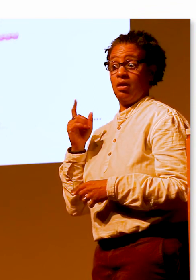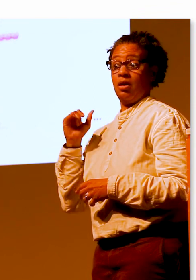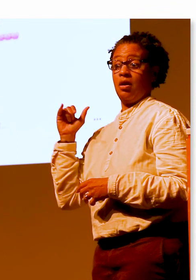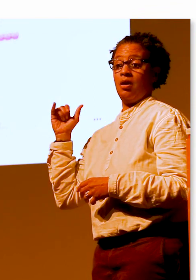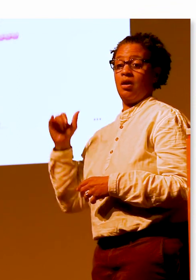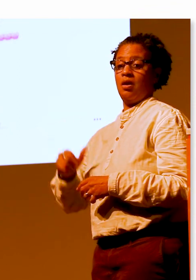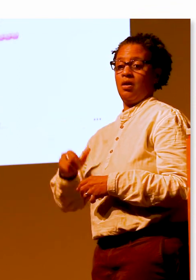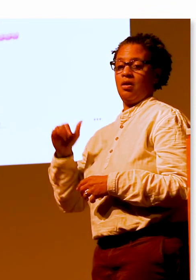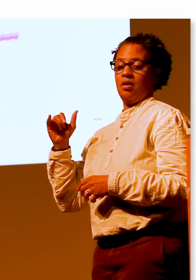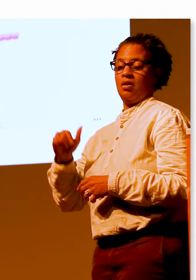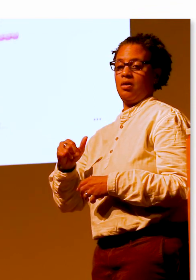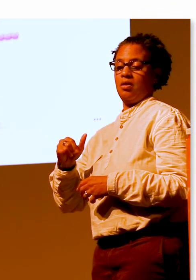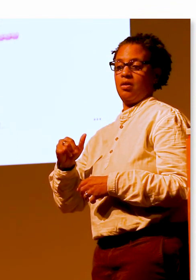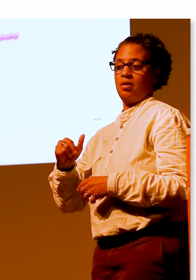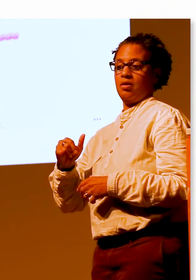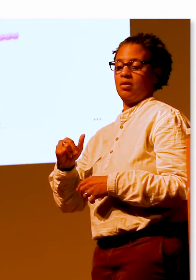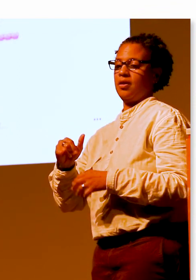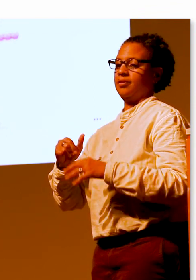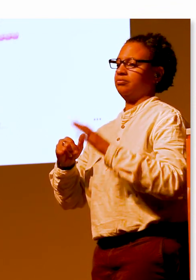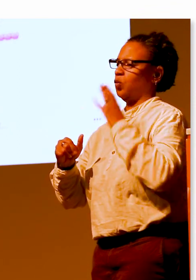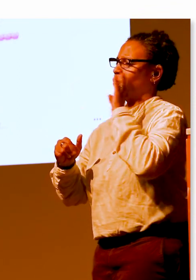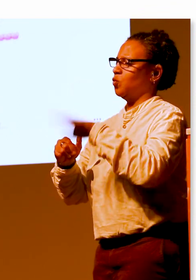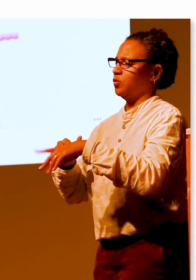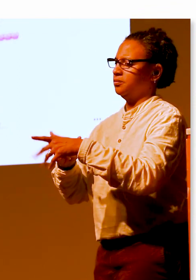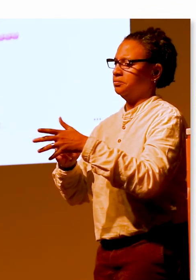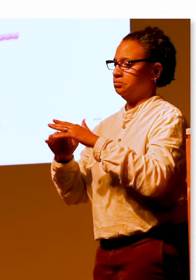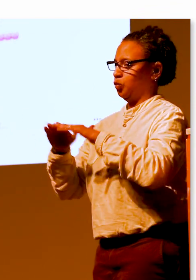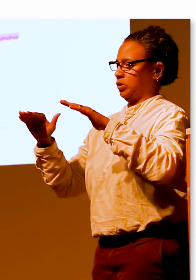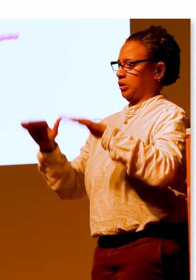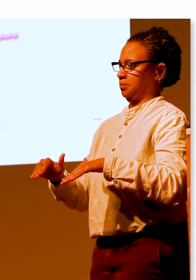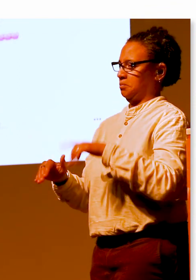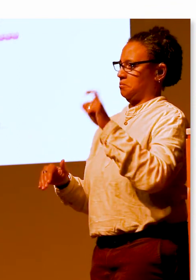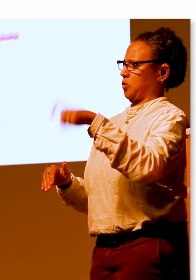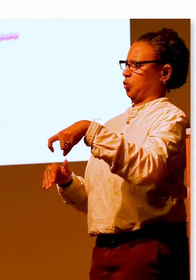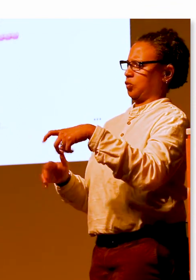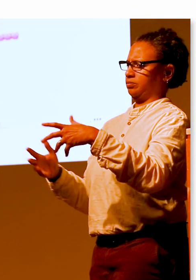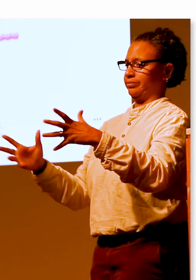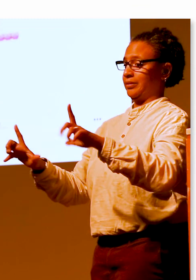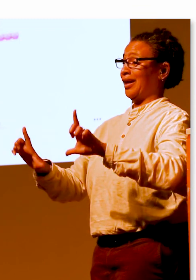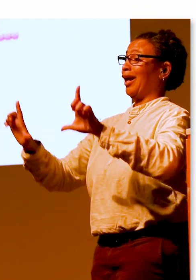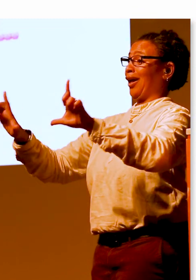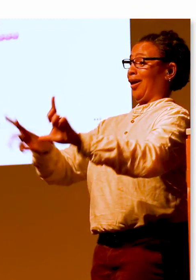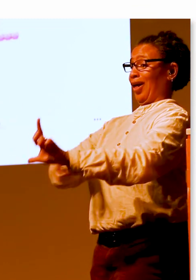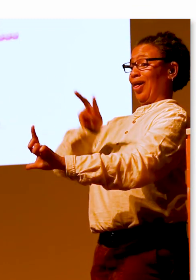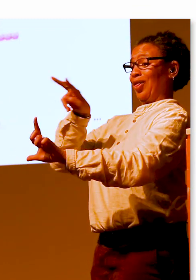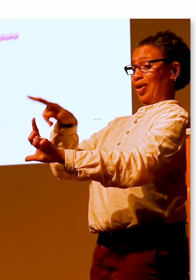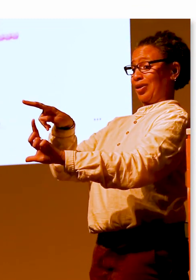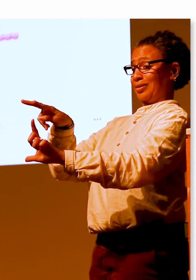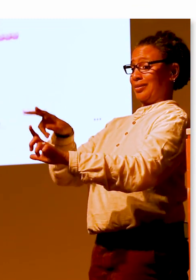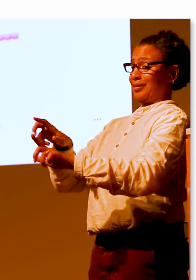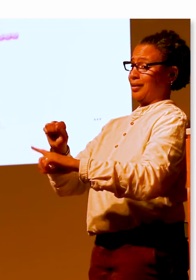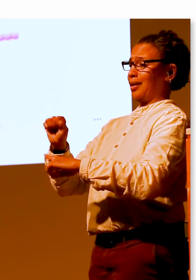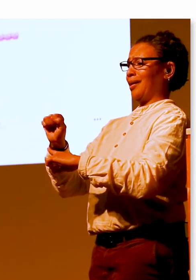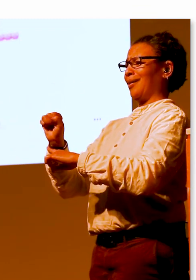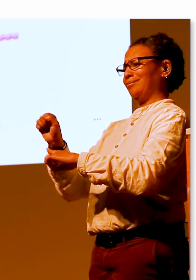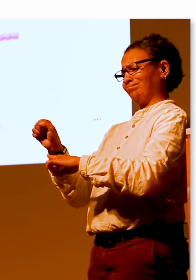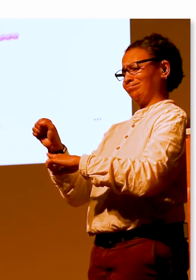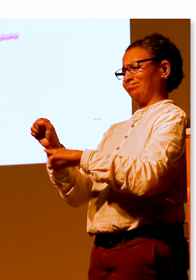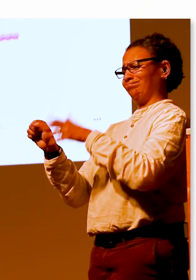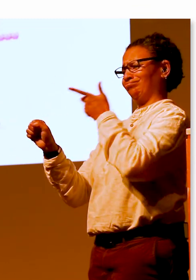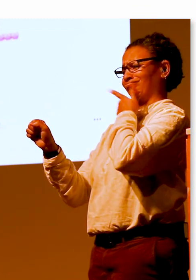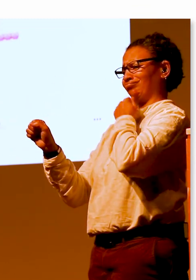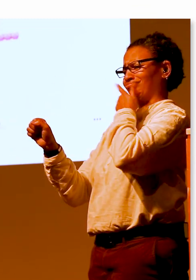lied to that like you're supposed to look at a work of art, tilt your head to the side, rub your chin, lean